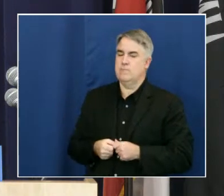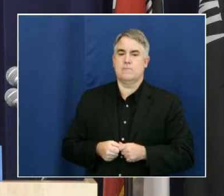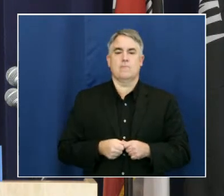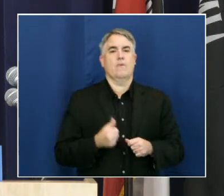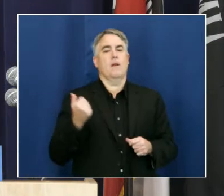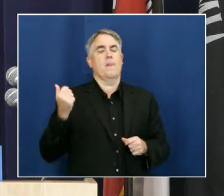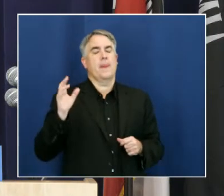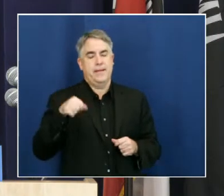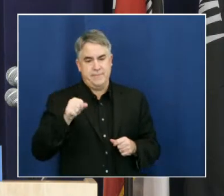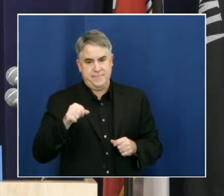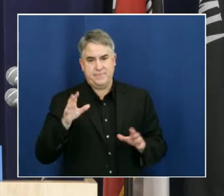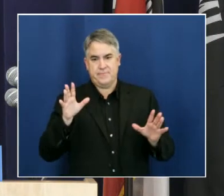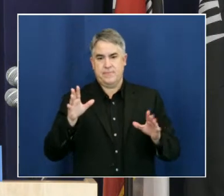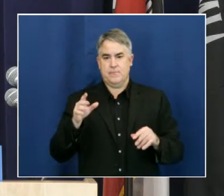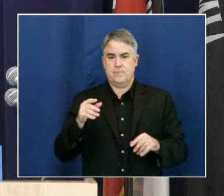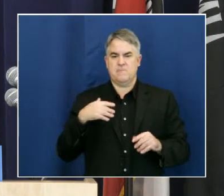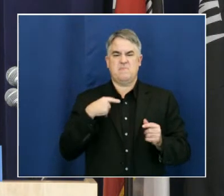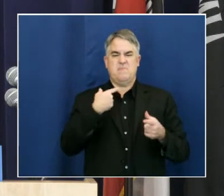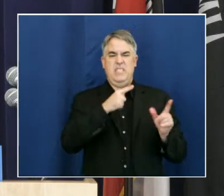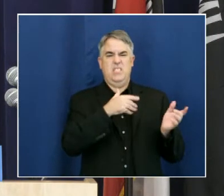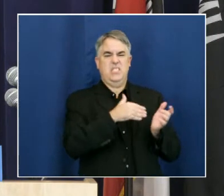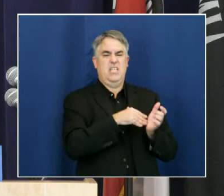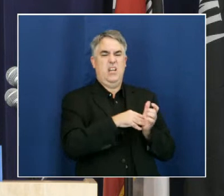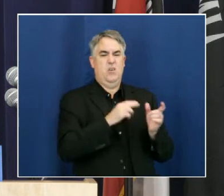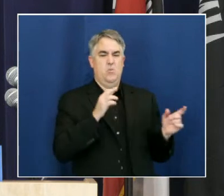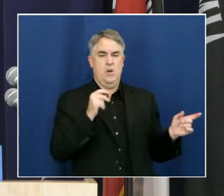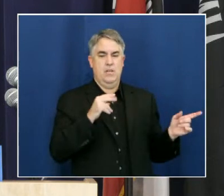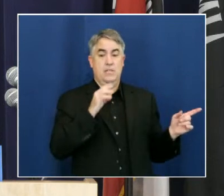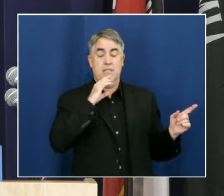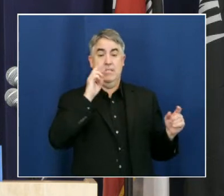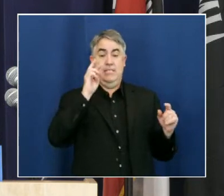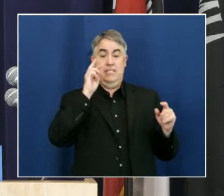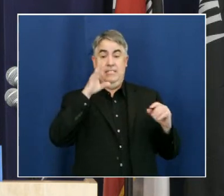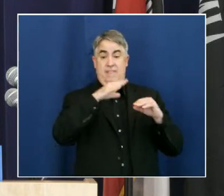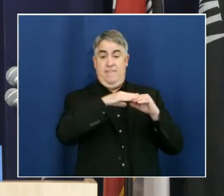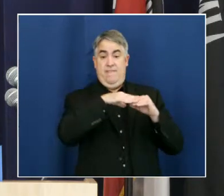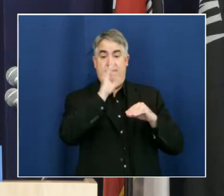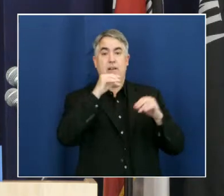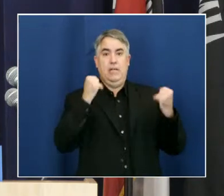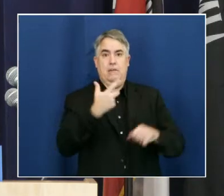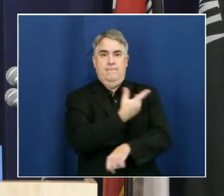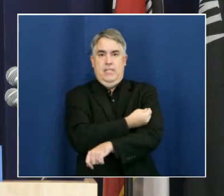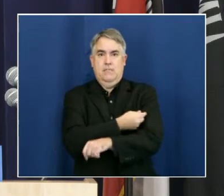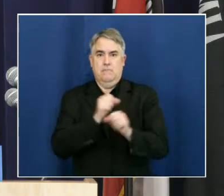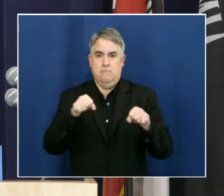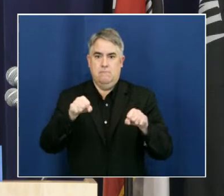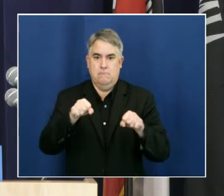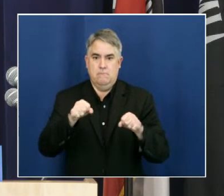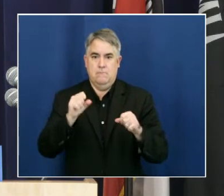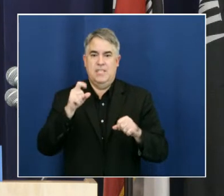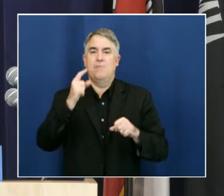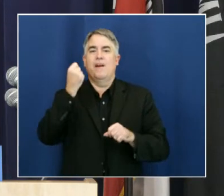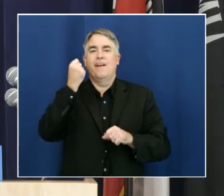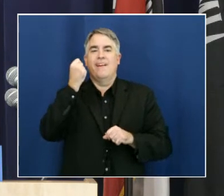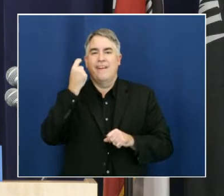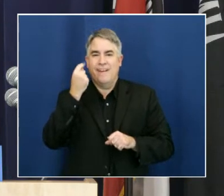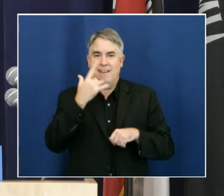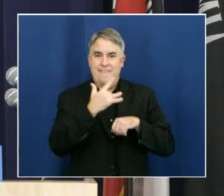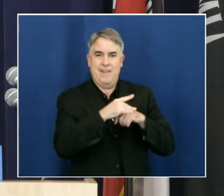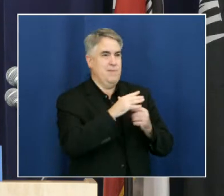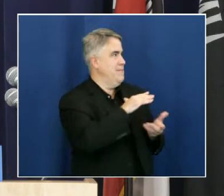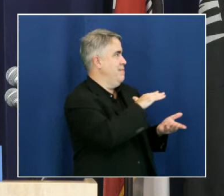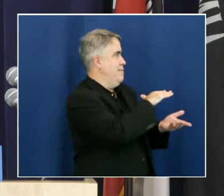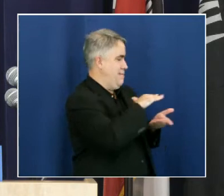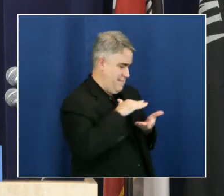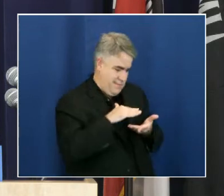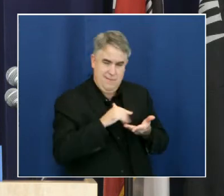Dr. Wooten take both of those. 65 and over are eligible to get vaccines in San Diego. It's just a question of the availability of them and